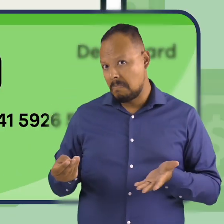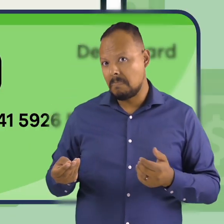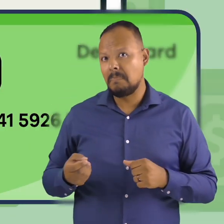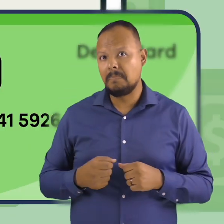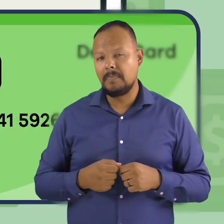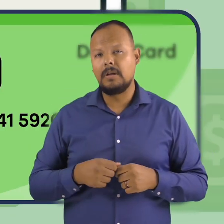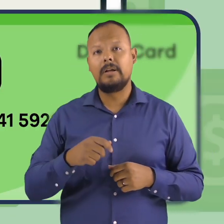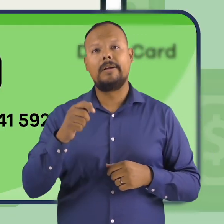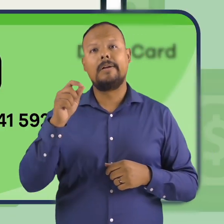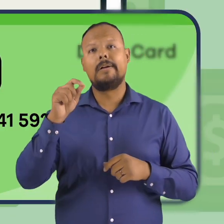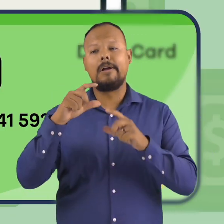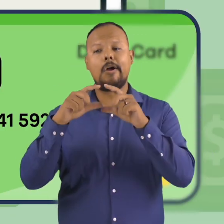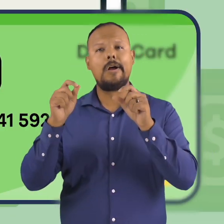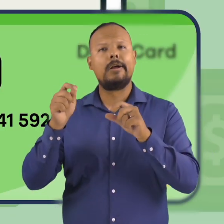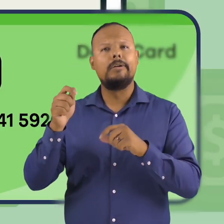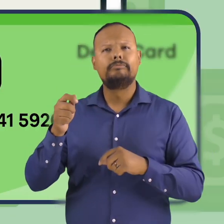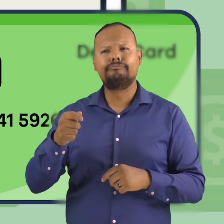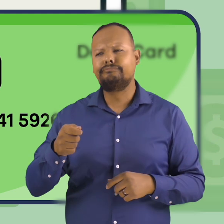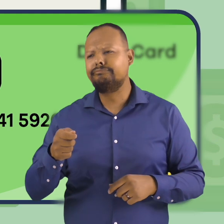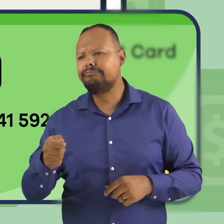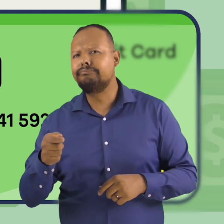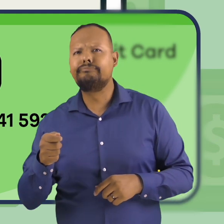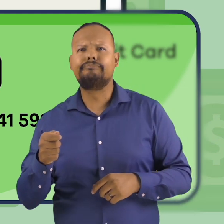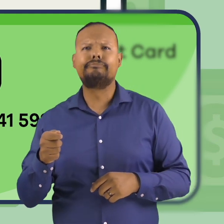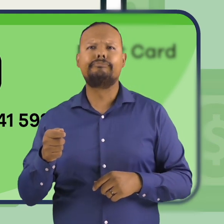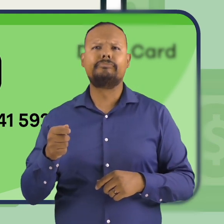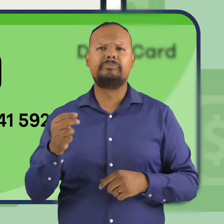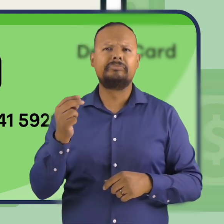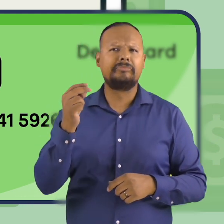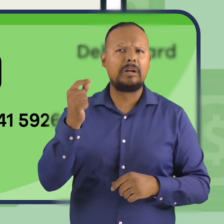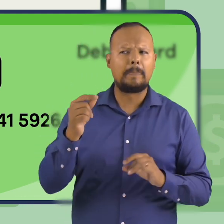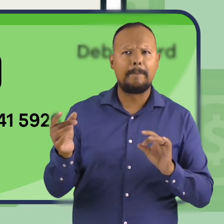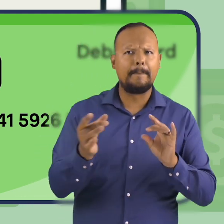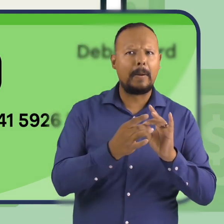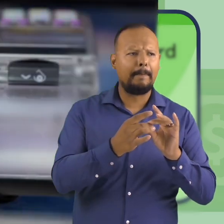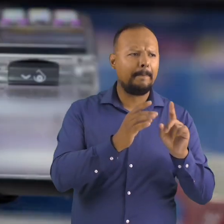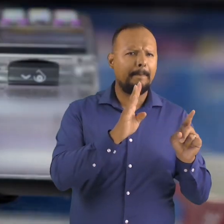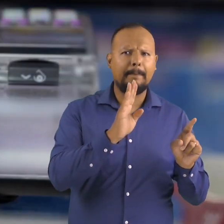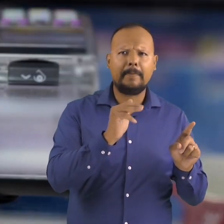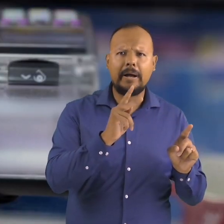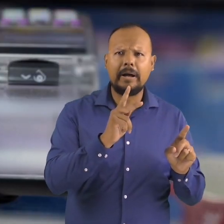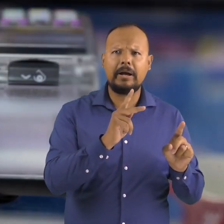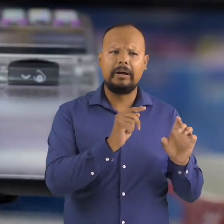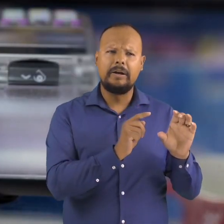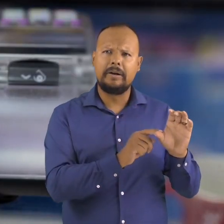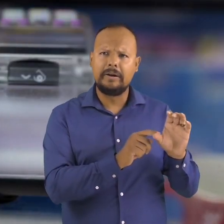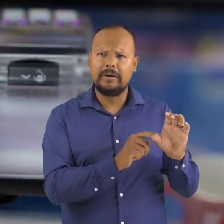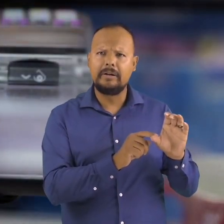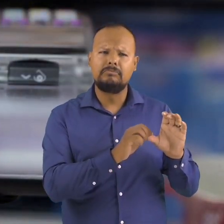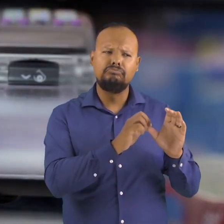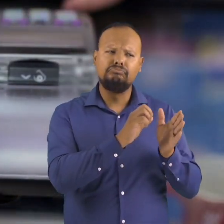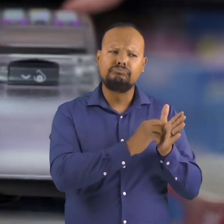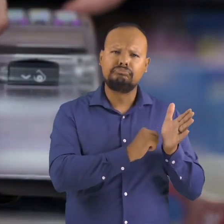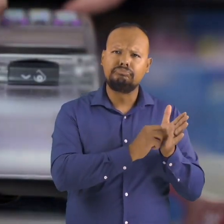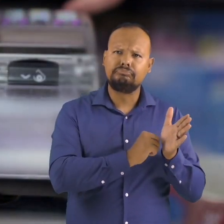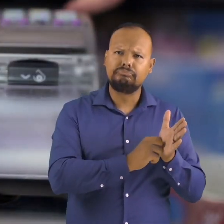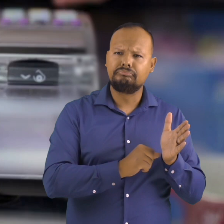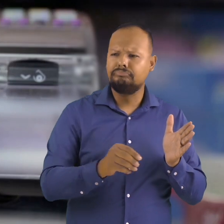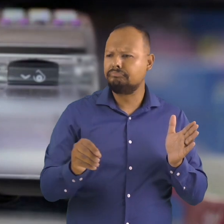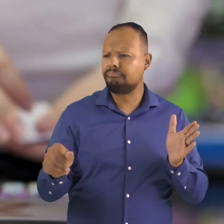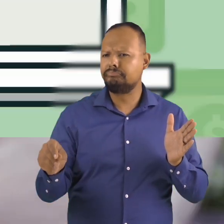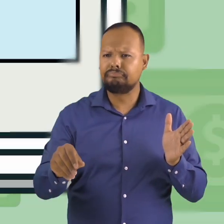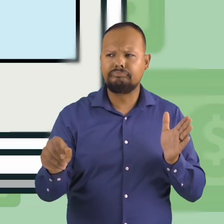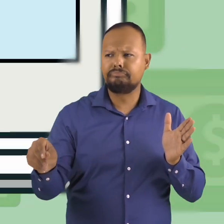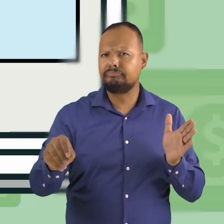the amount you spend is taken immediately out of your checking account. On the other hand, with a credit